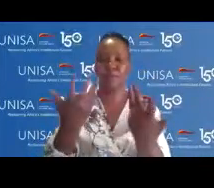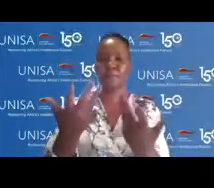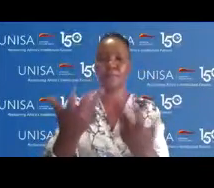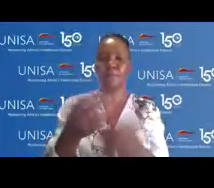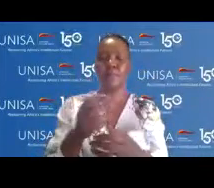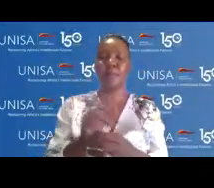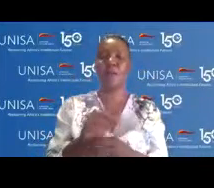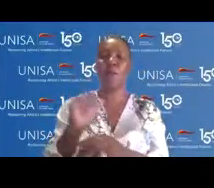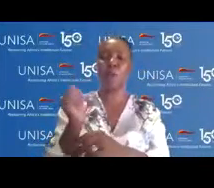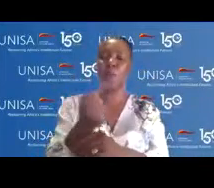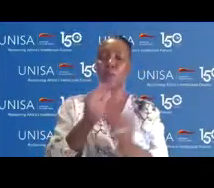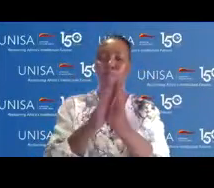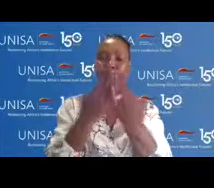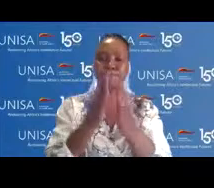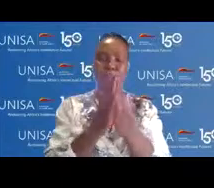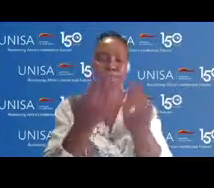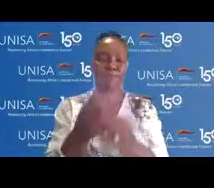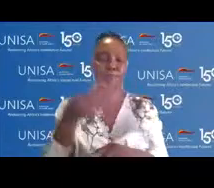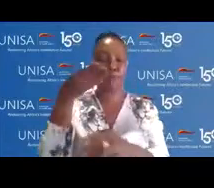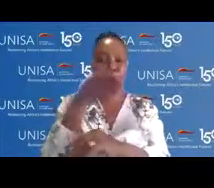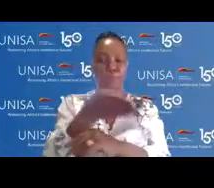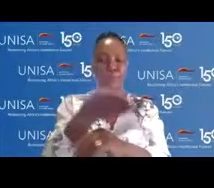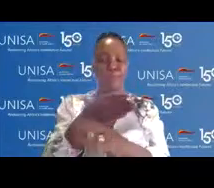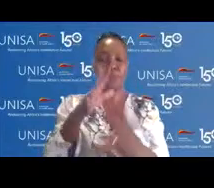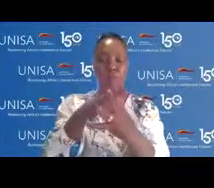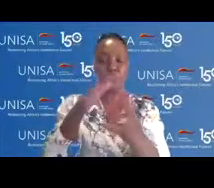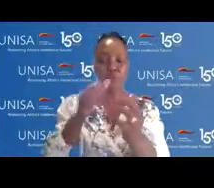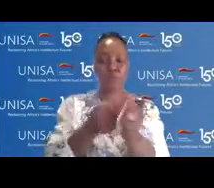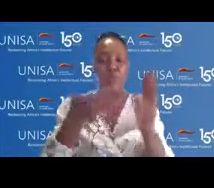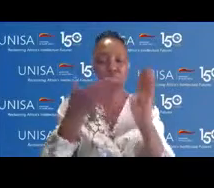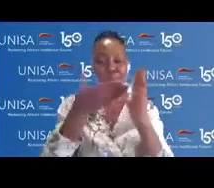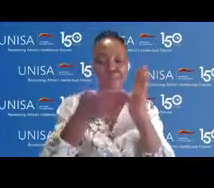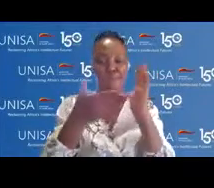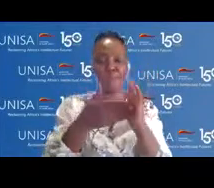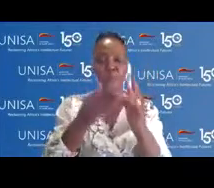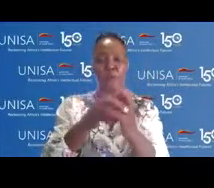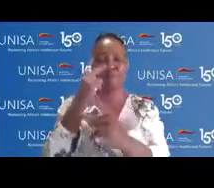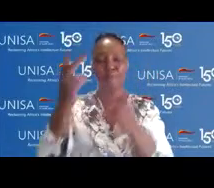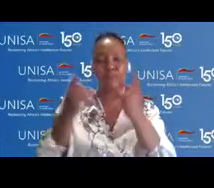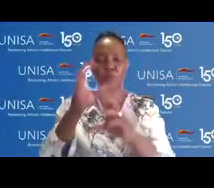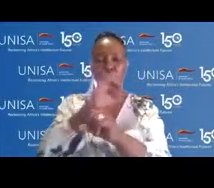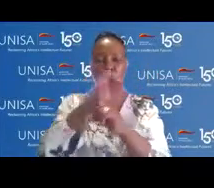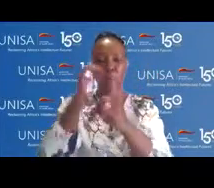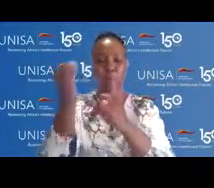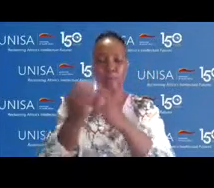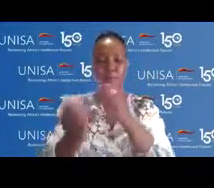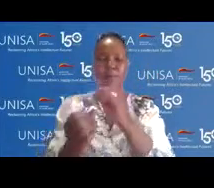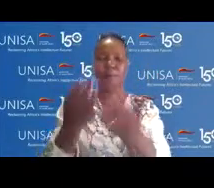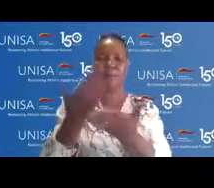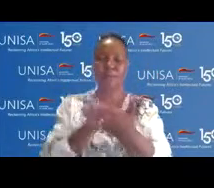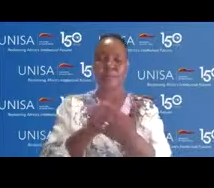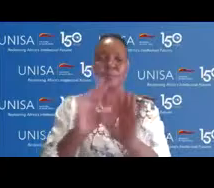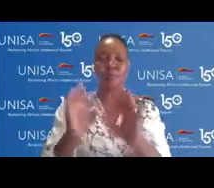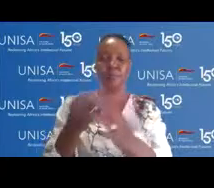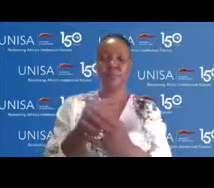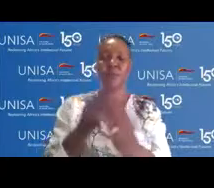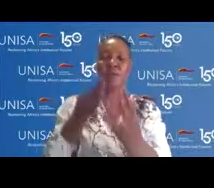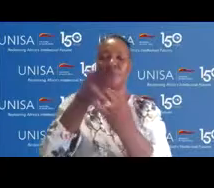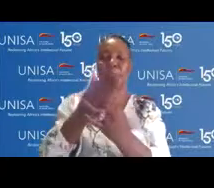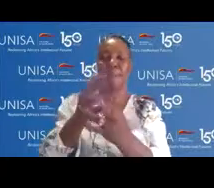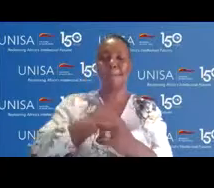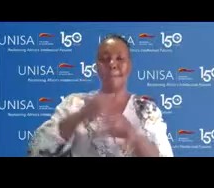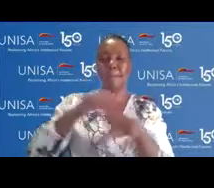that we cover in the workshops are available on here. So you'll notice there's an orientation section, how to navigate the My Exams